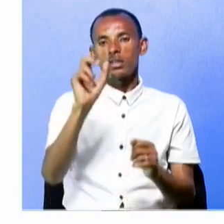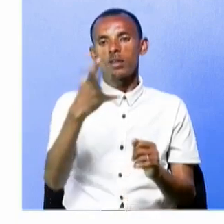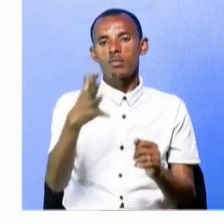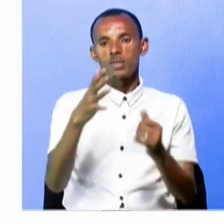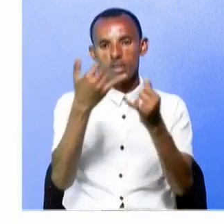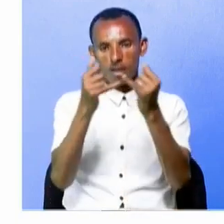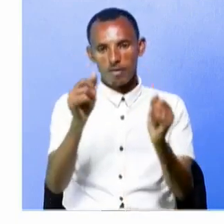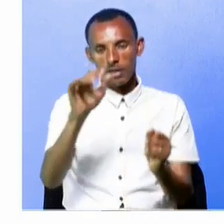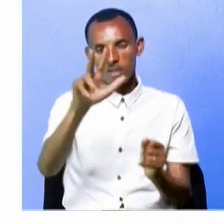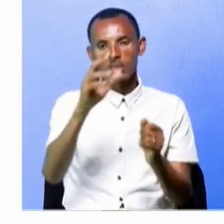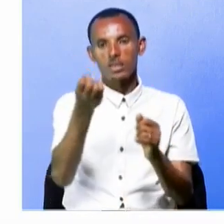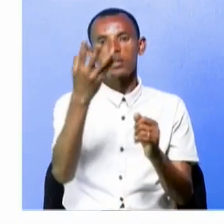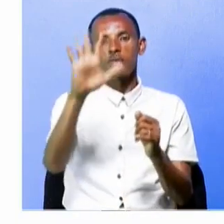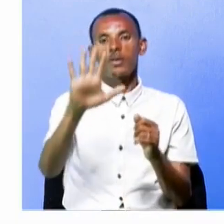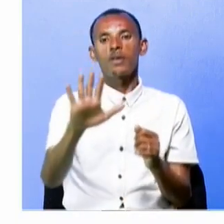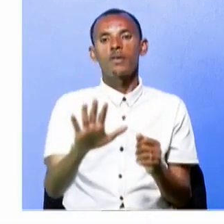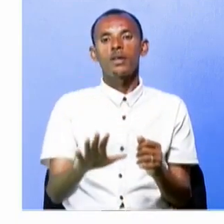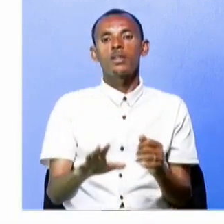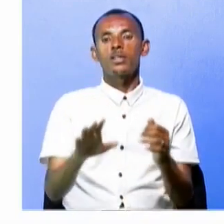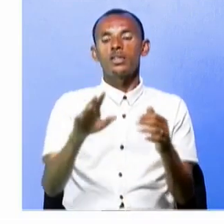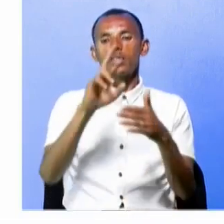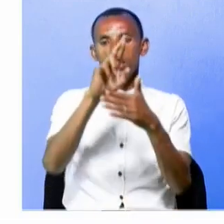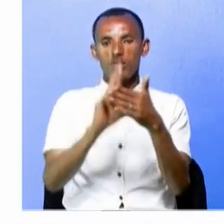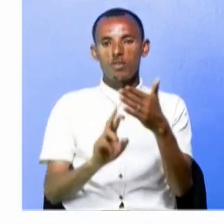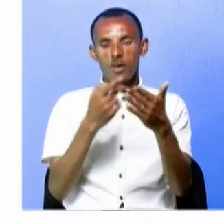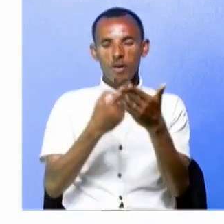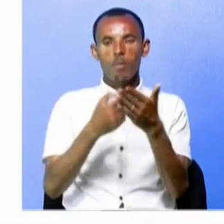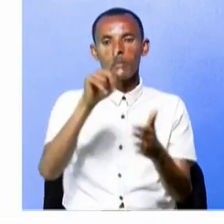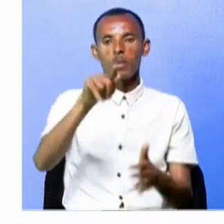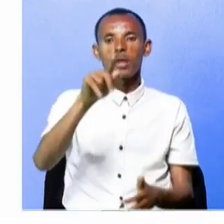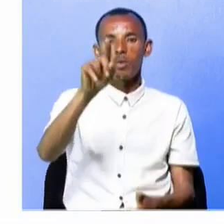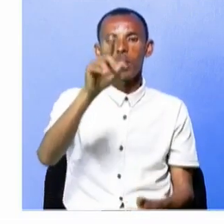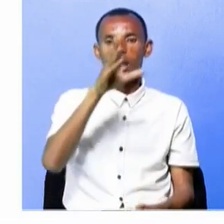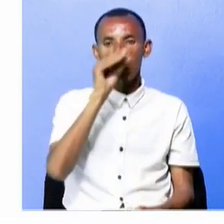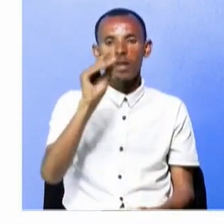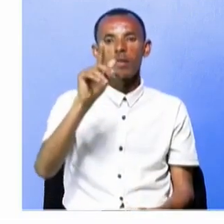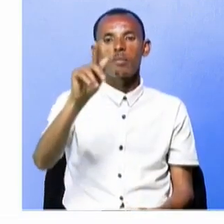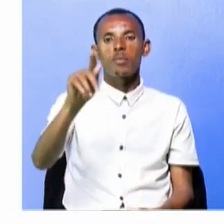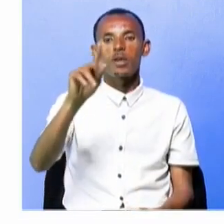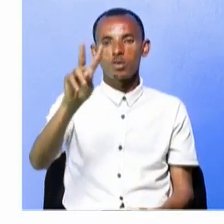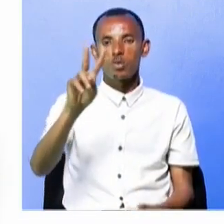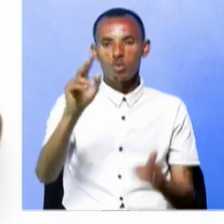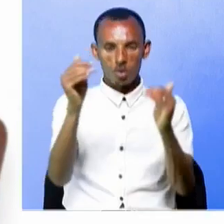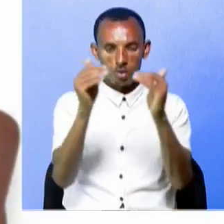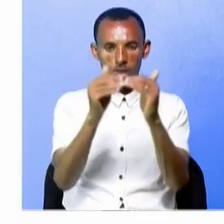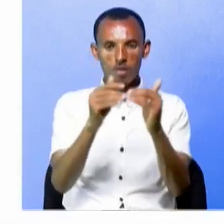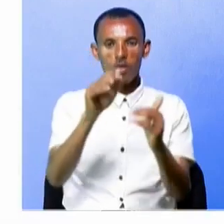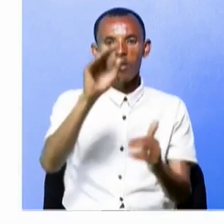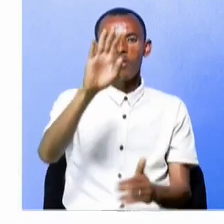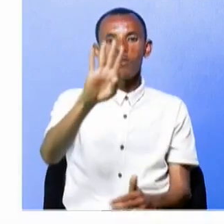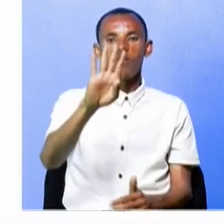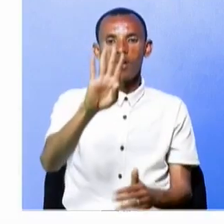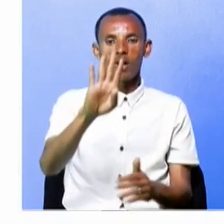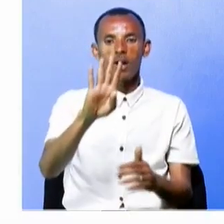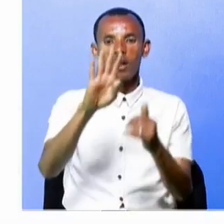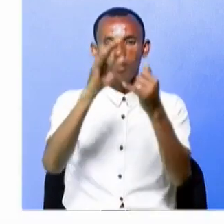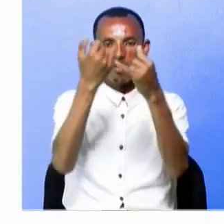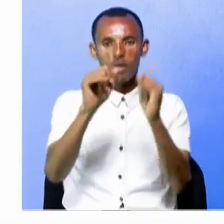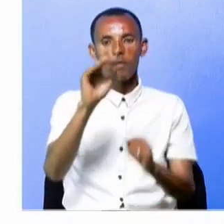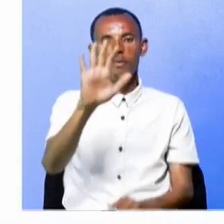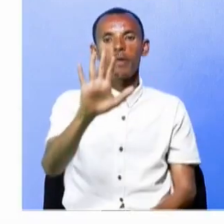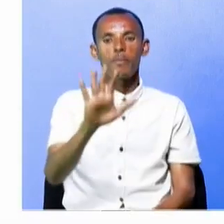it's 5. Therefore, the ratio of P1 to P2 is 4 by